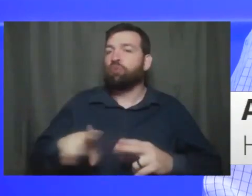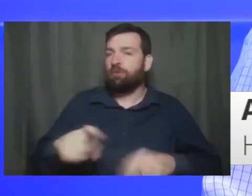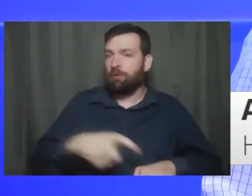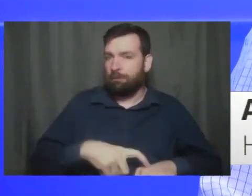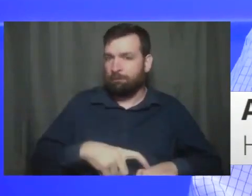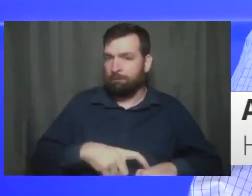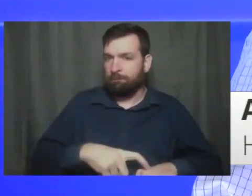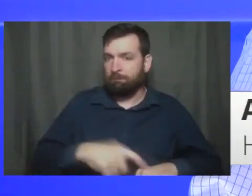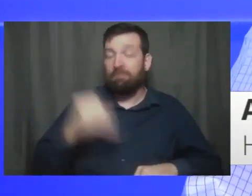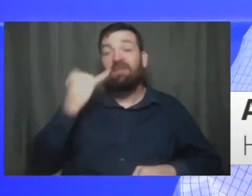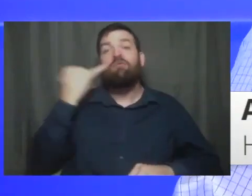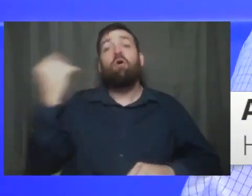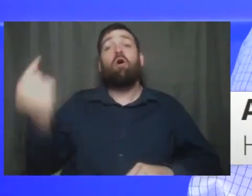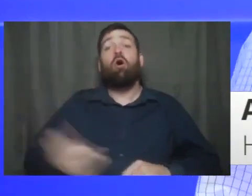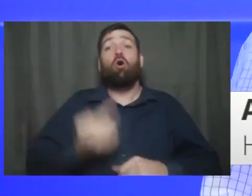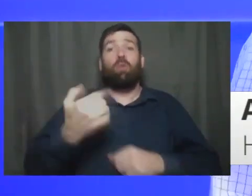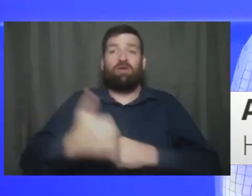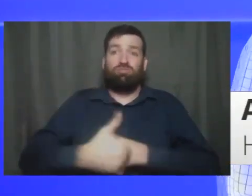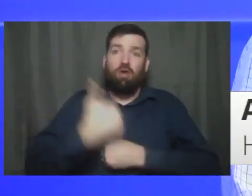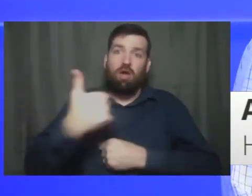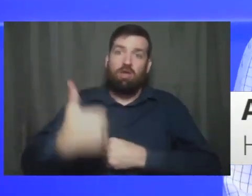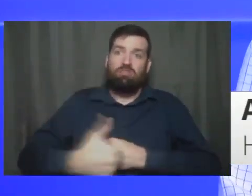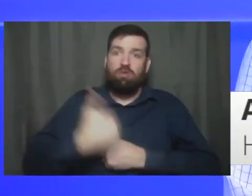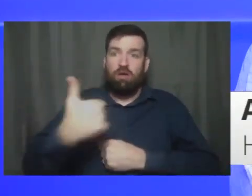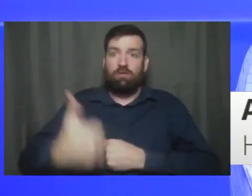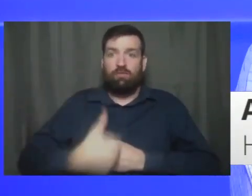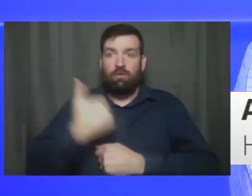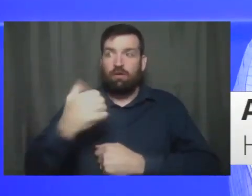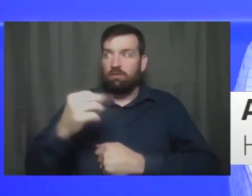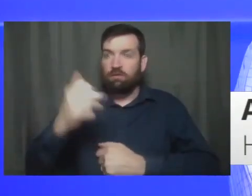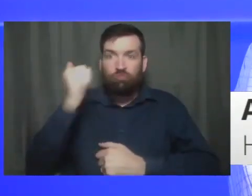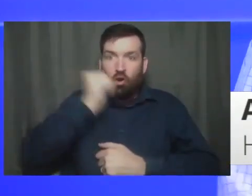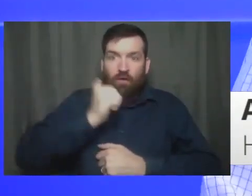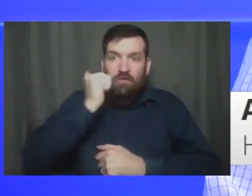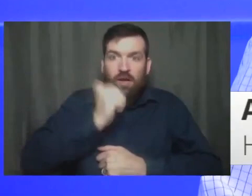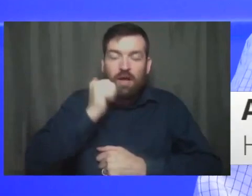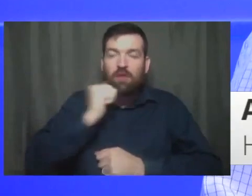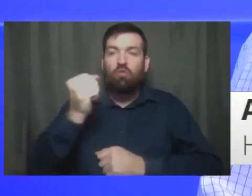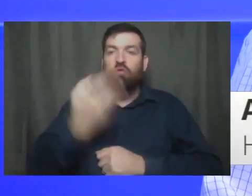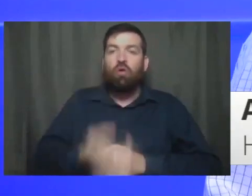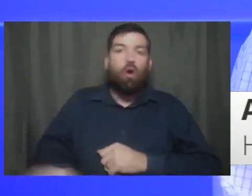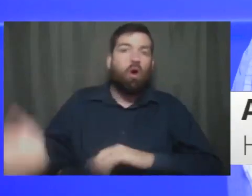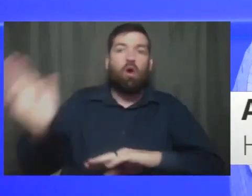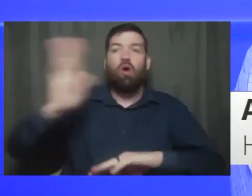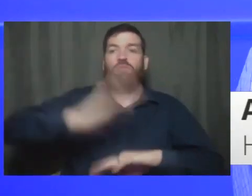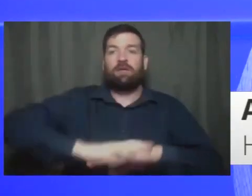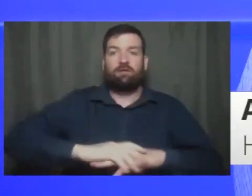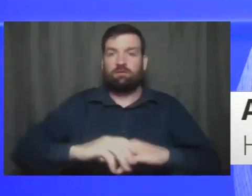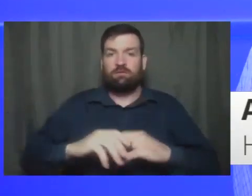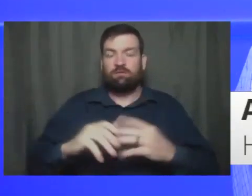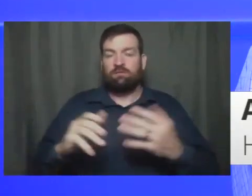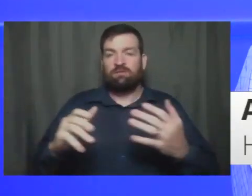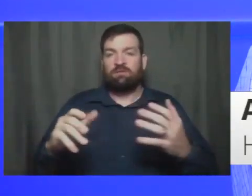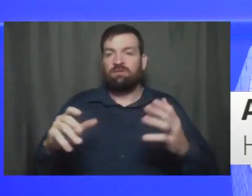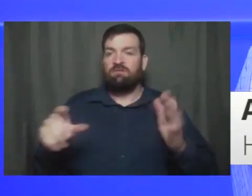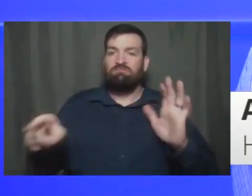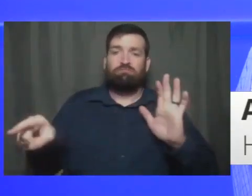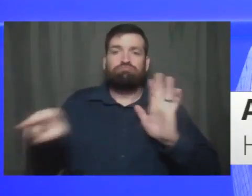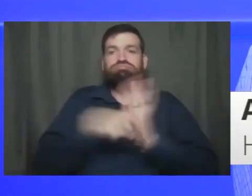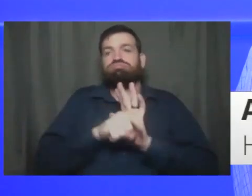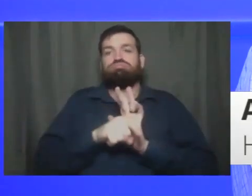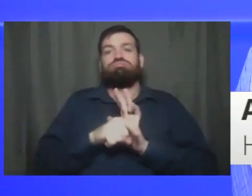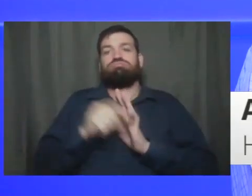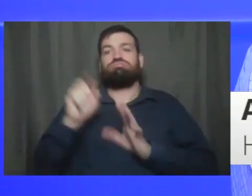threatened, day in, day out, or a lot through the day, through the workday or at home, we just have these sort of negative chemicals running through our veins that are